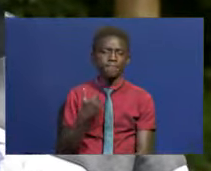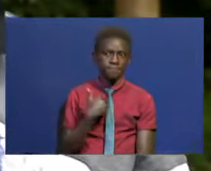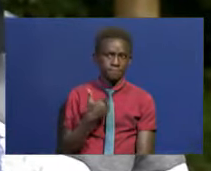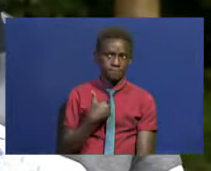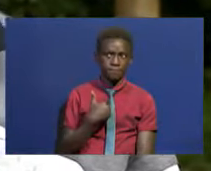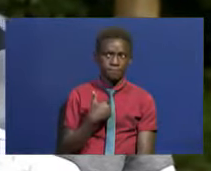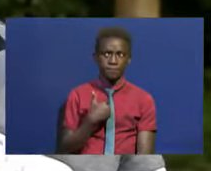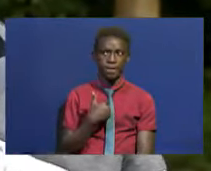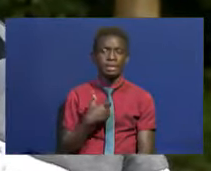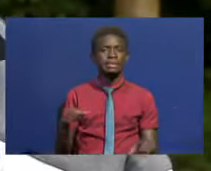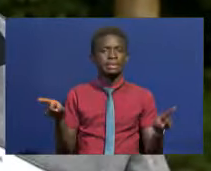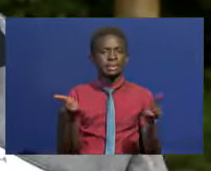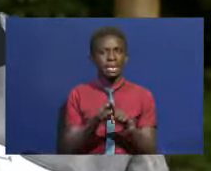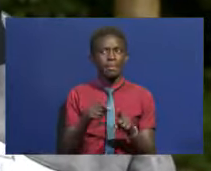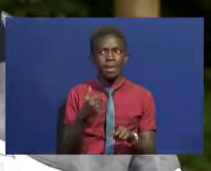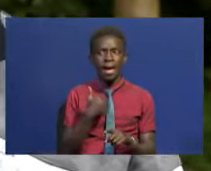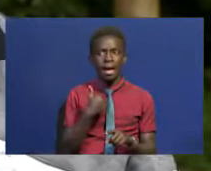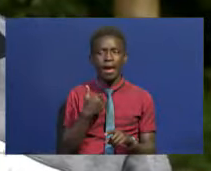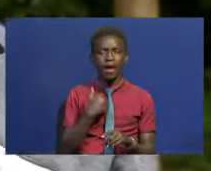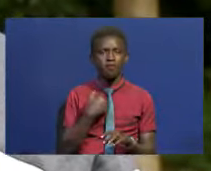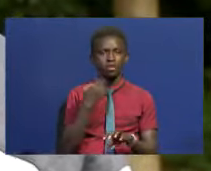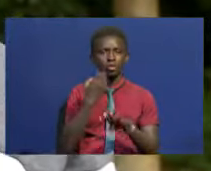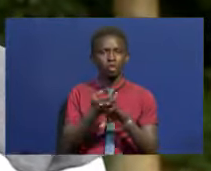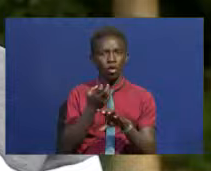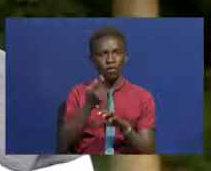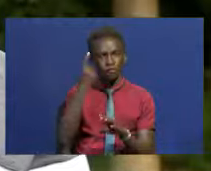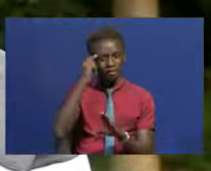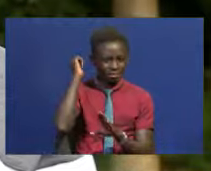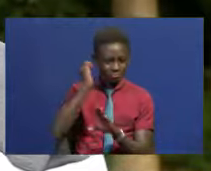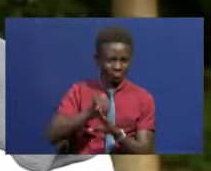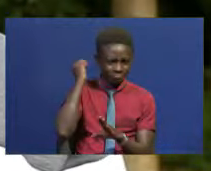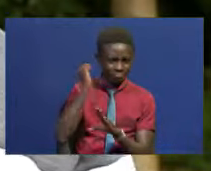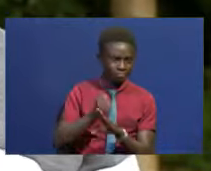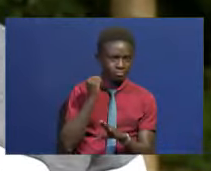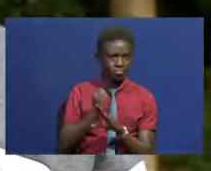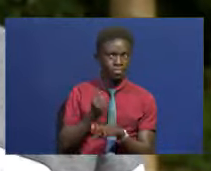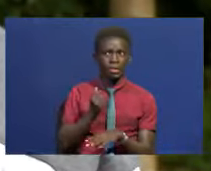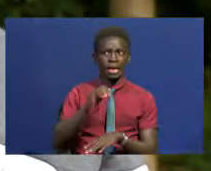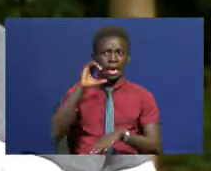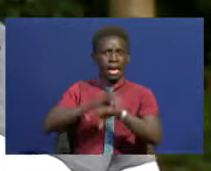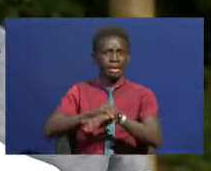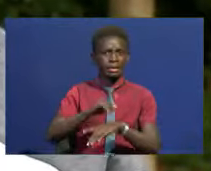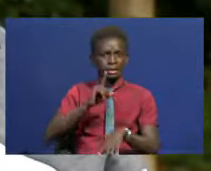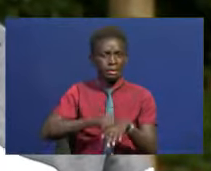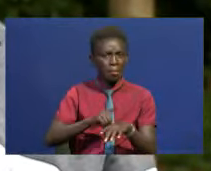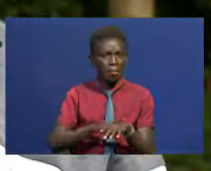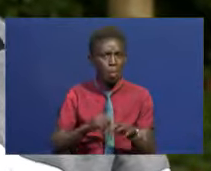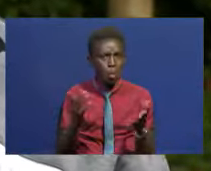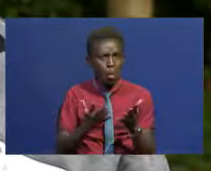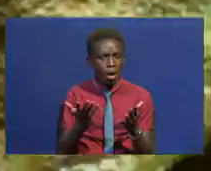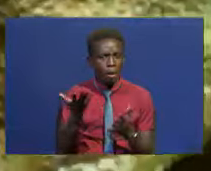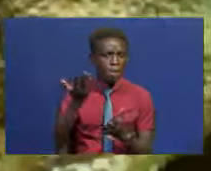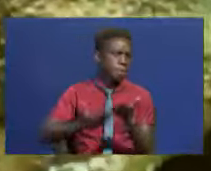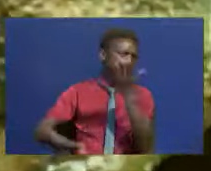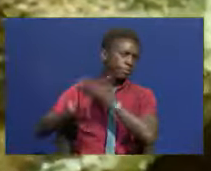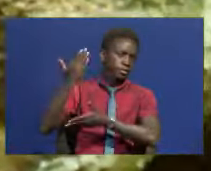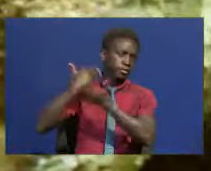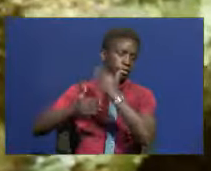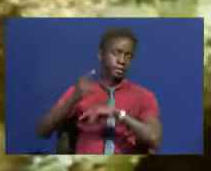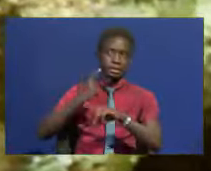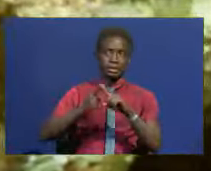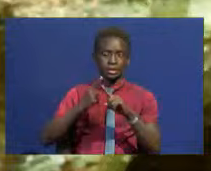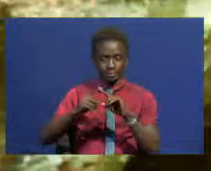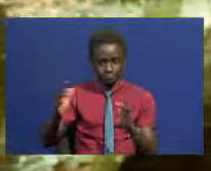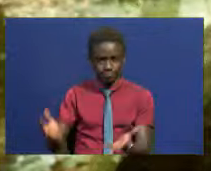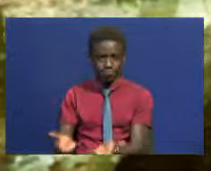the cave. We also have grinding stones, which were excavated during archaeological excavation some time back. A